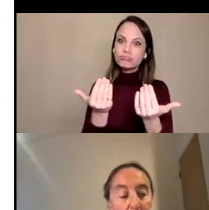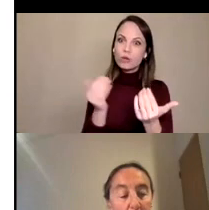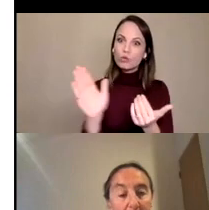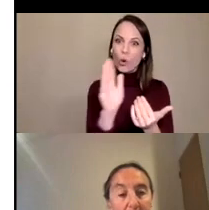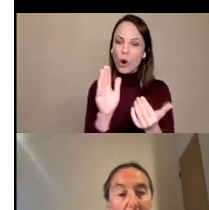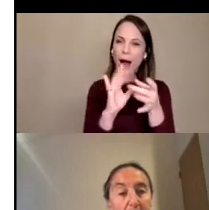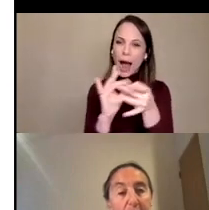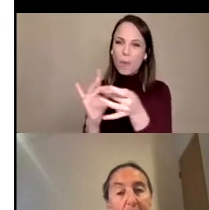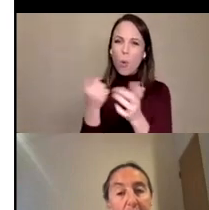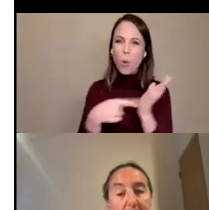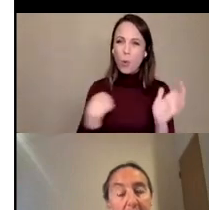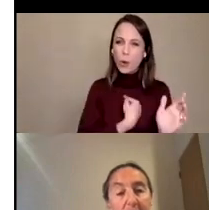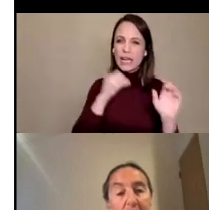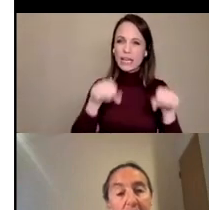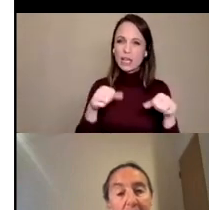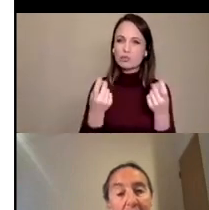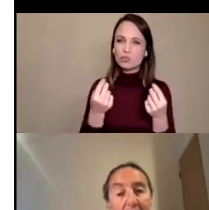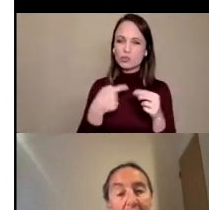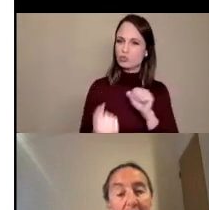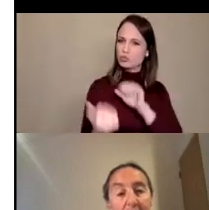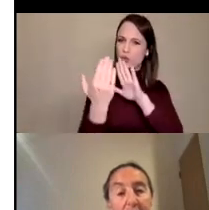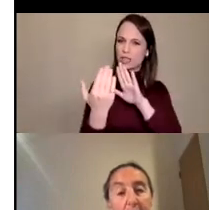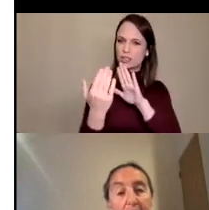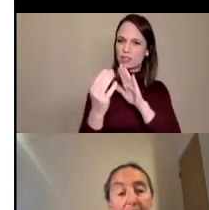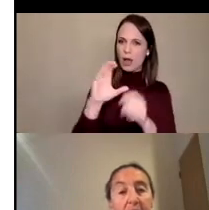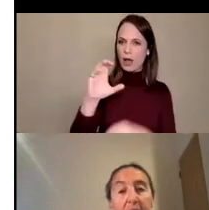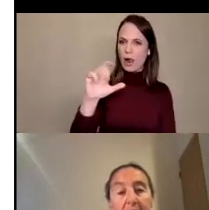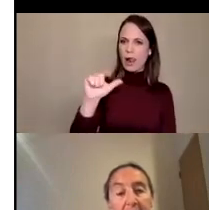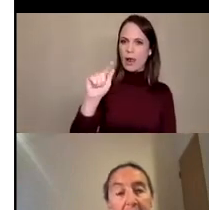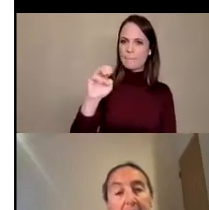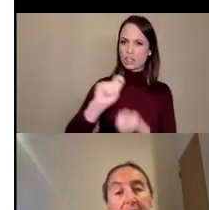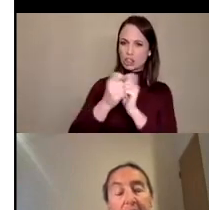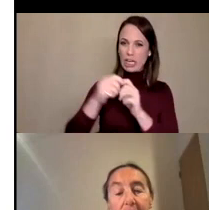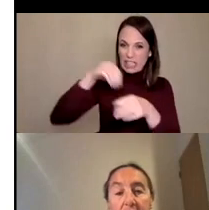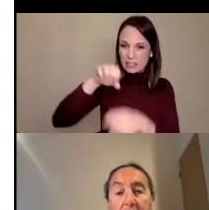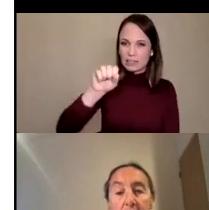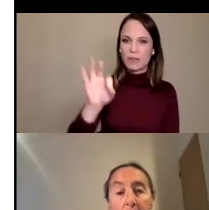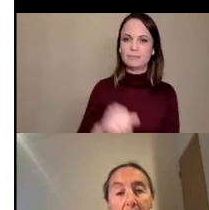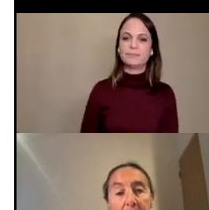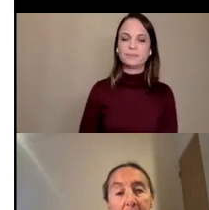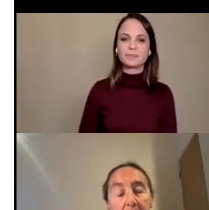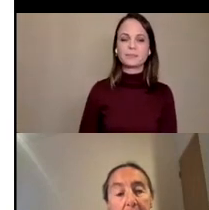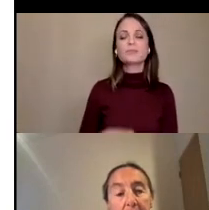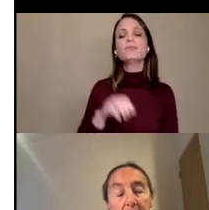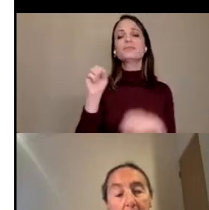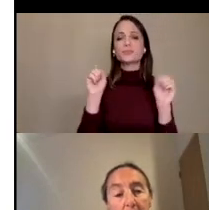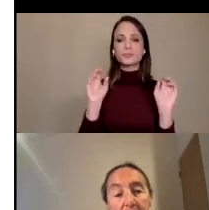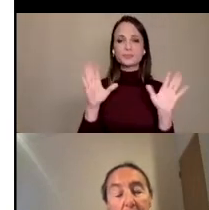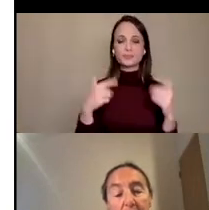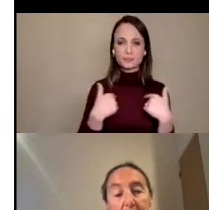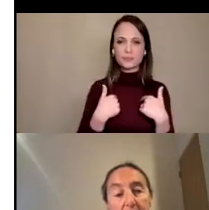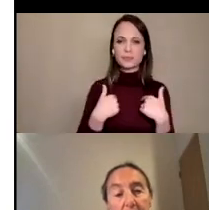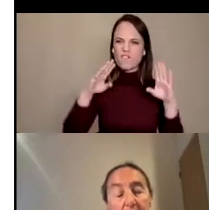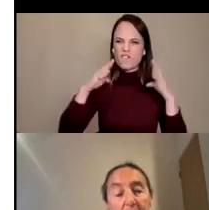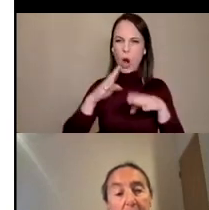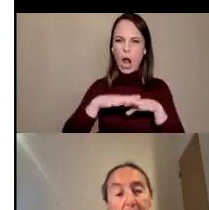about what we can do to address climate change in San Francisco. Next. So I'm going to